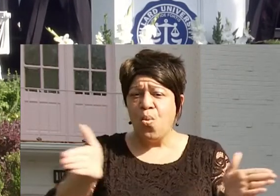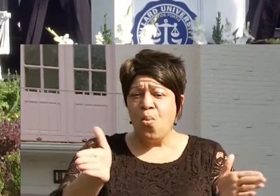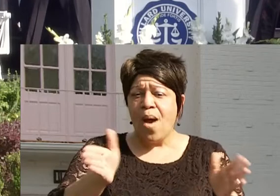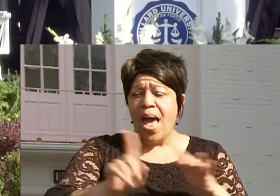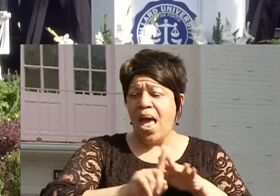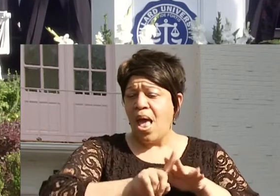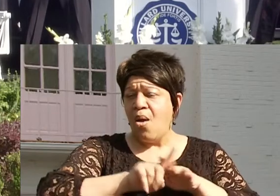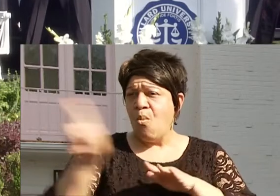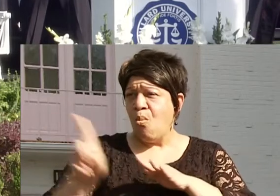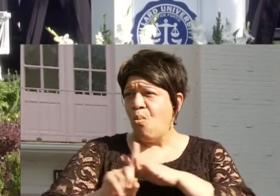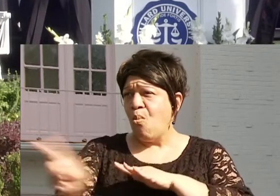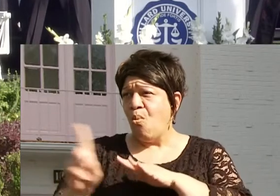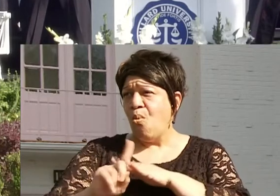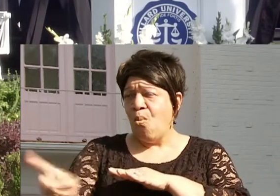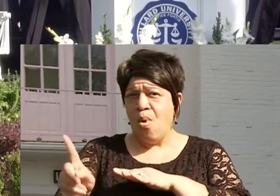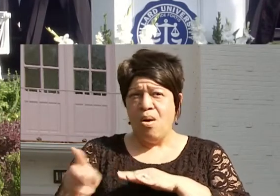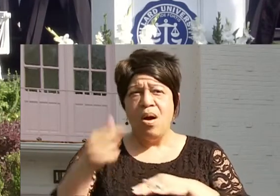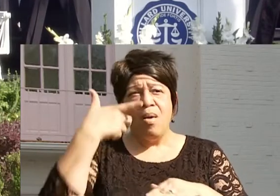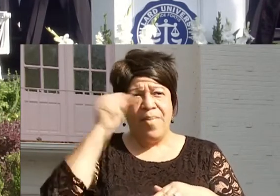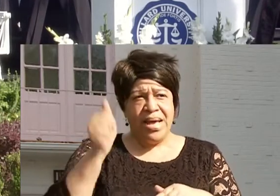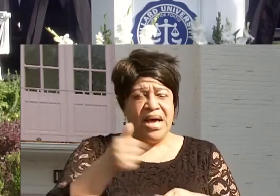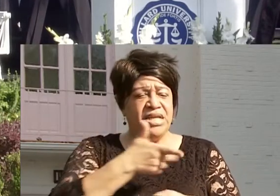gun violence in schools.